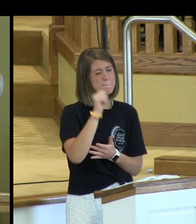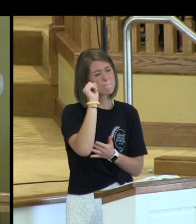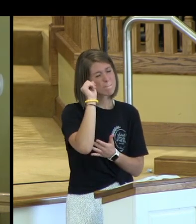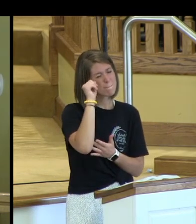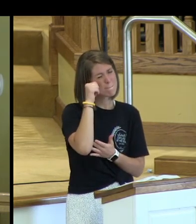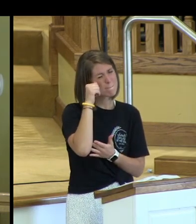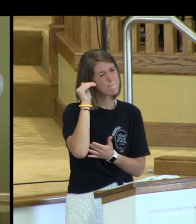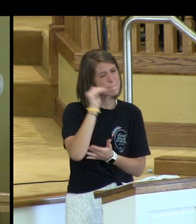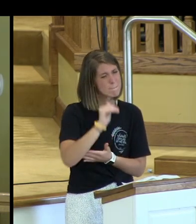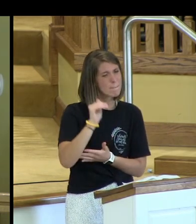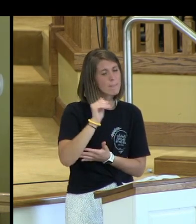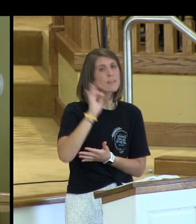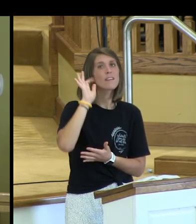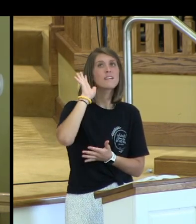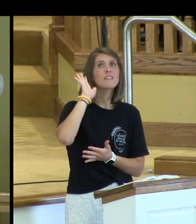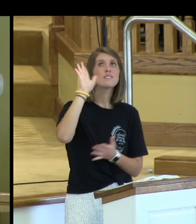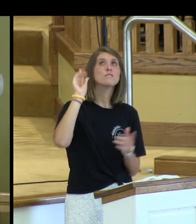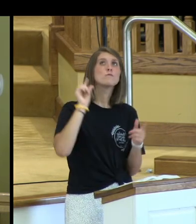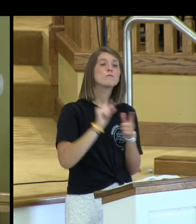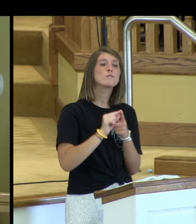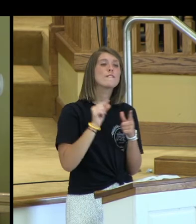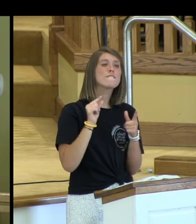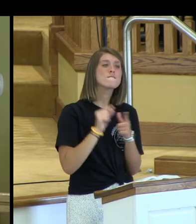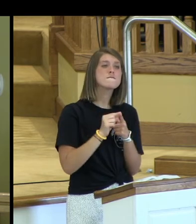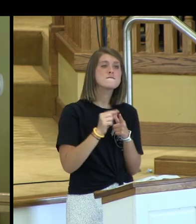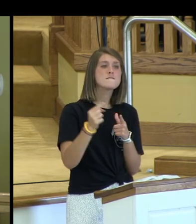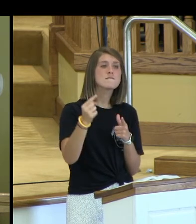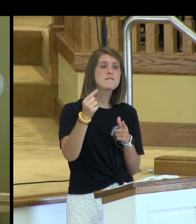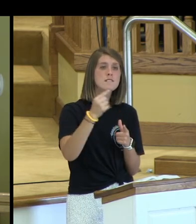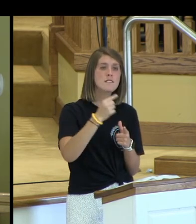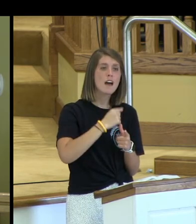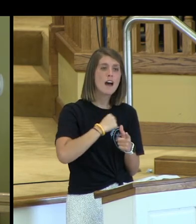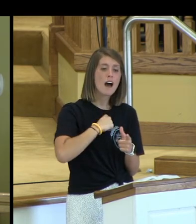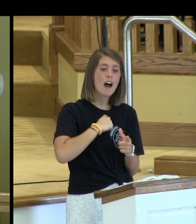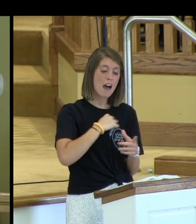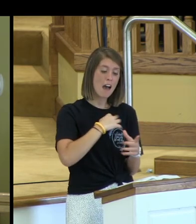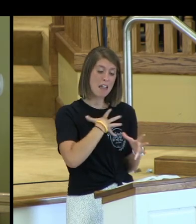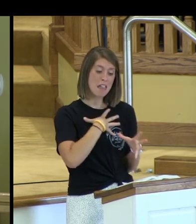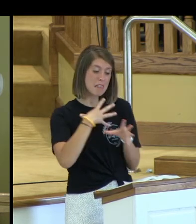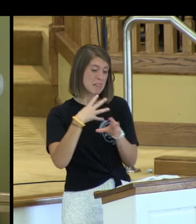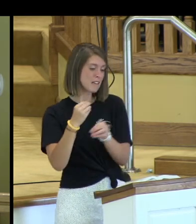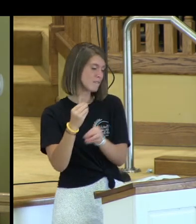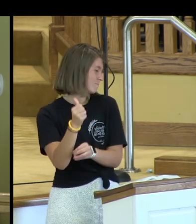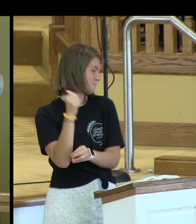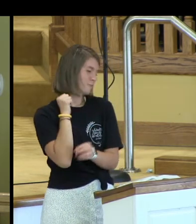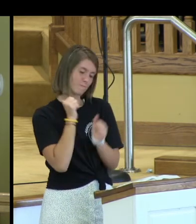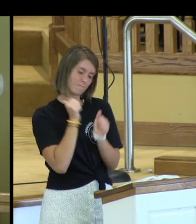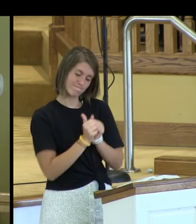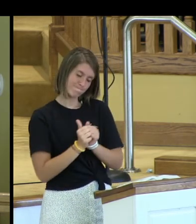reminded of his word, I'll leave you never.